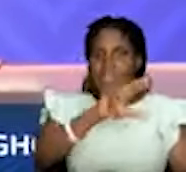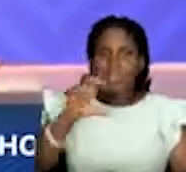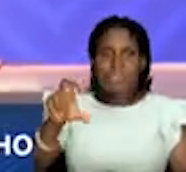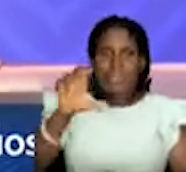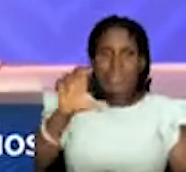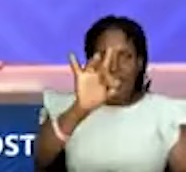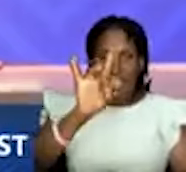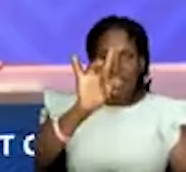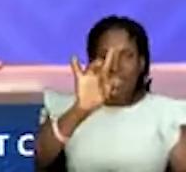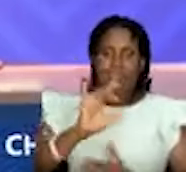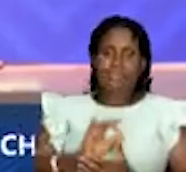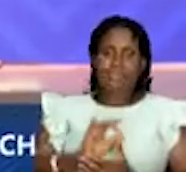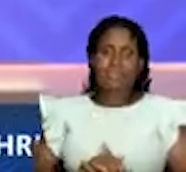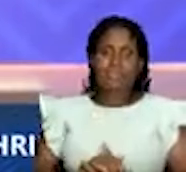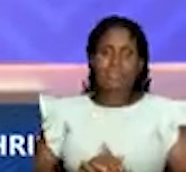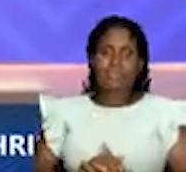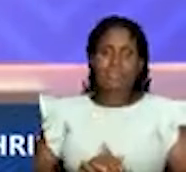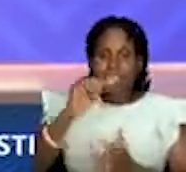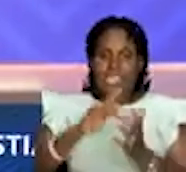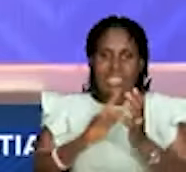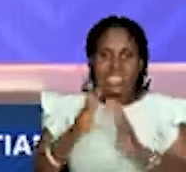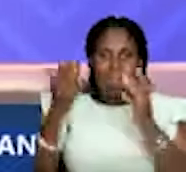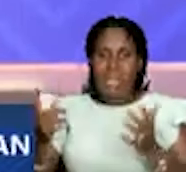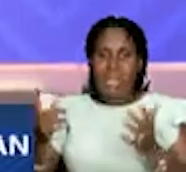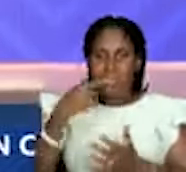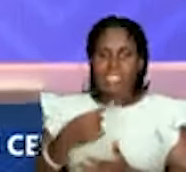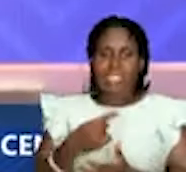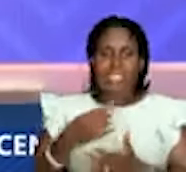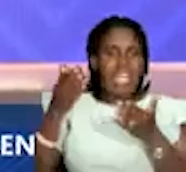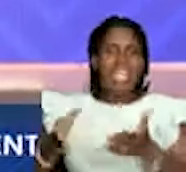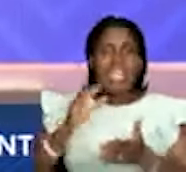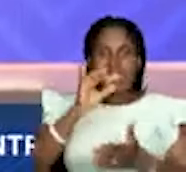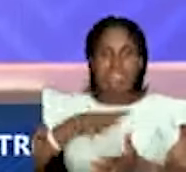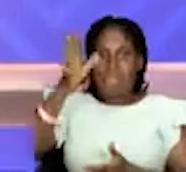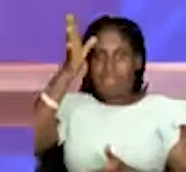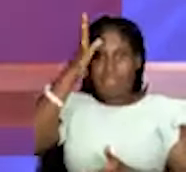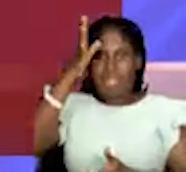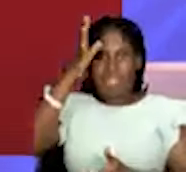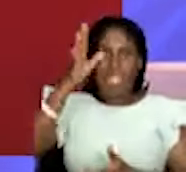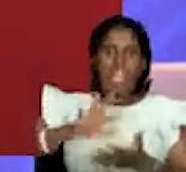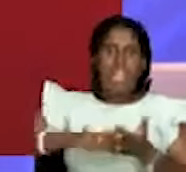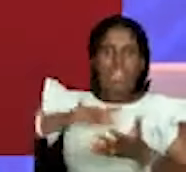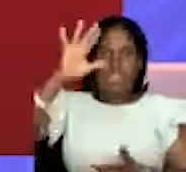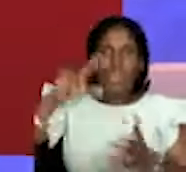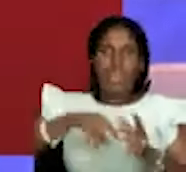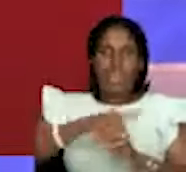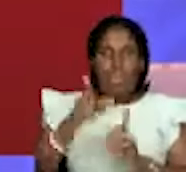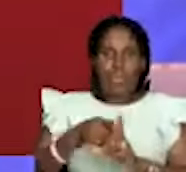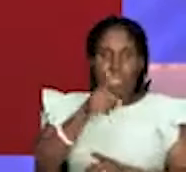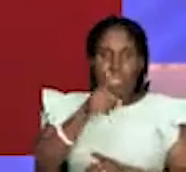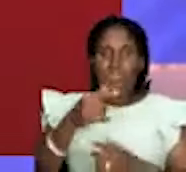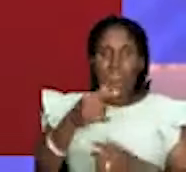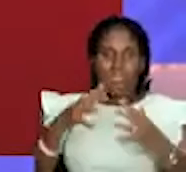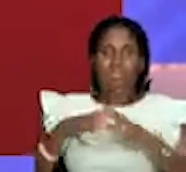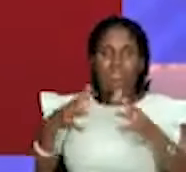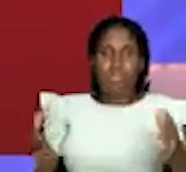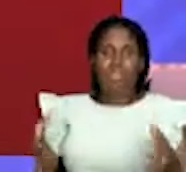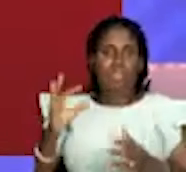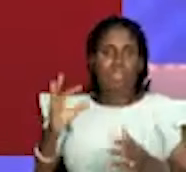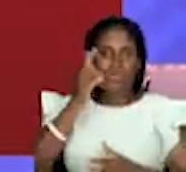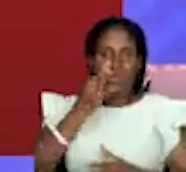scripture. The Bible says, herein is my Father glorified, when ye bear much fruit, it says, so shall you